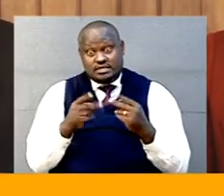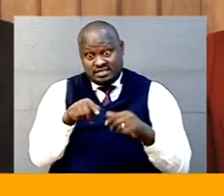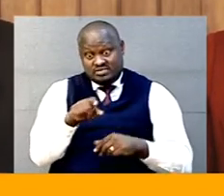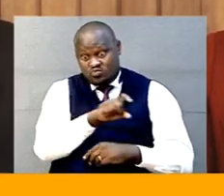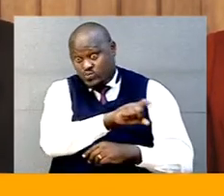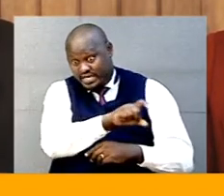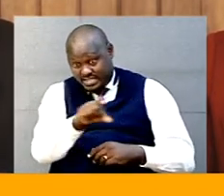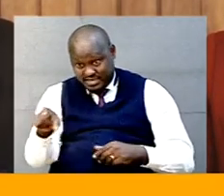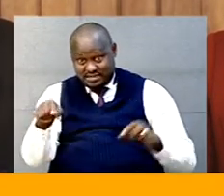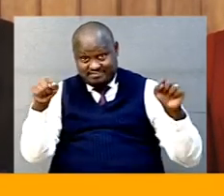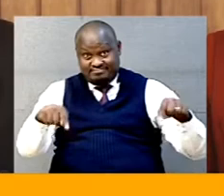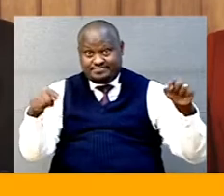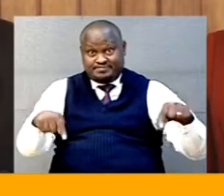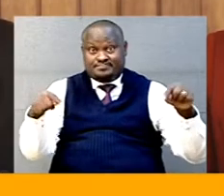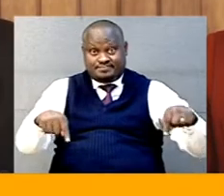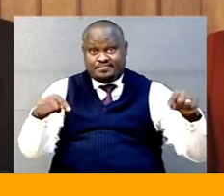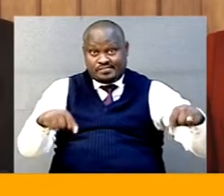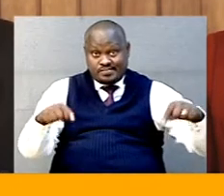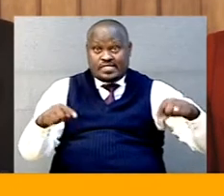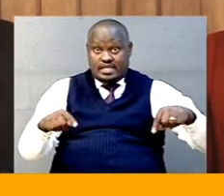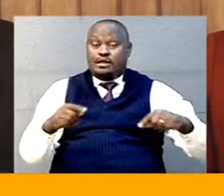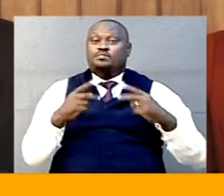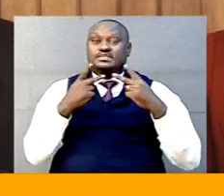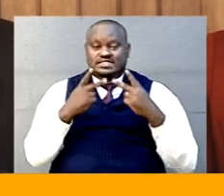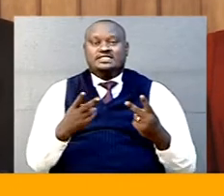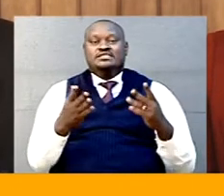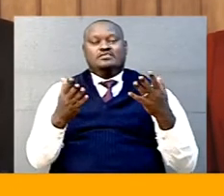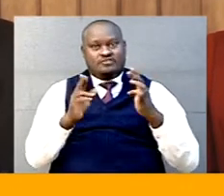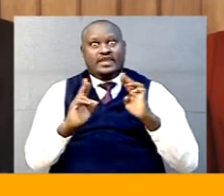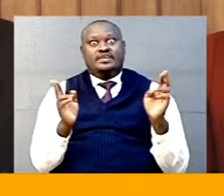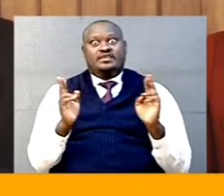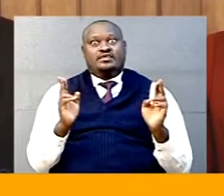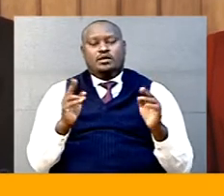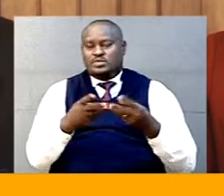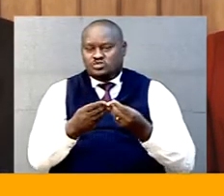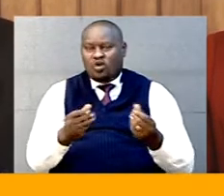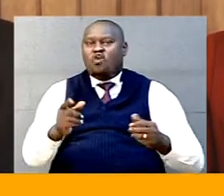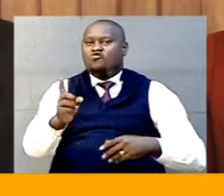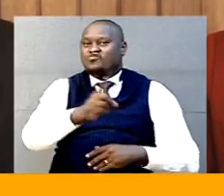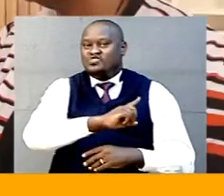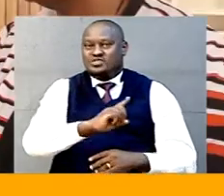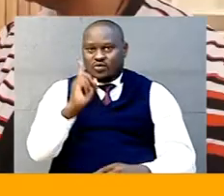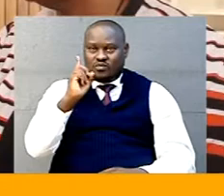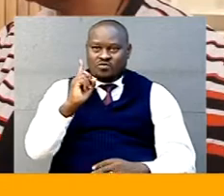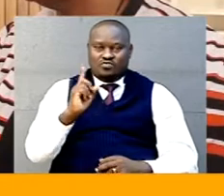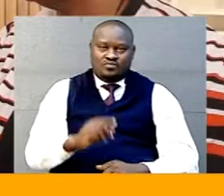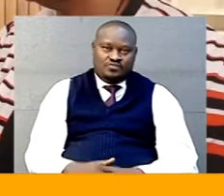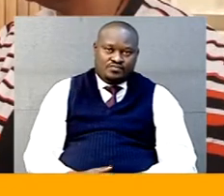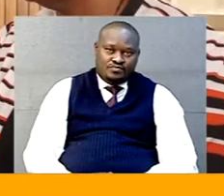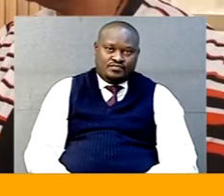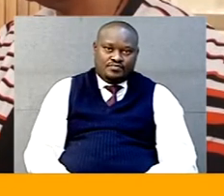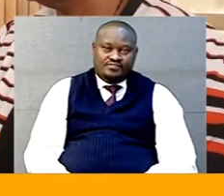week, all options are still on table and it's not all over until it's over. The